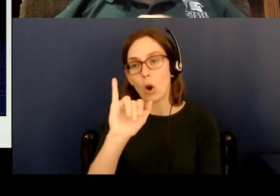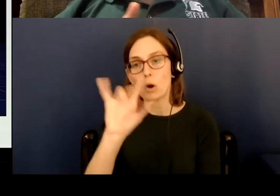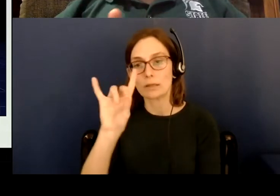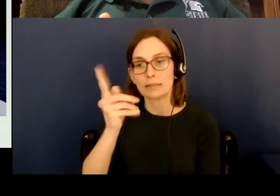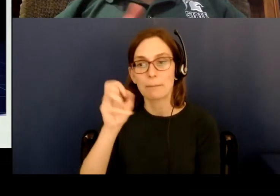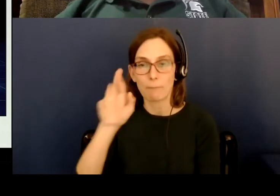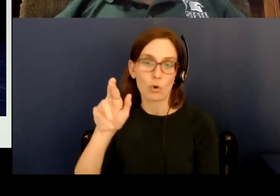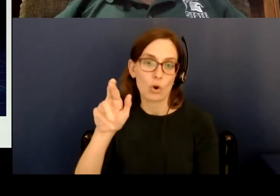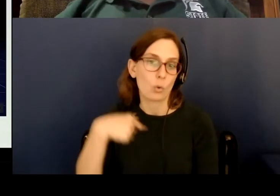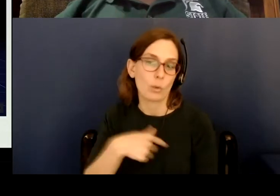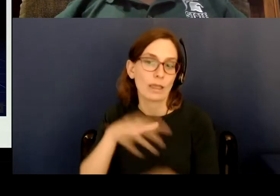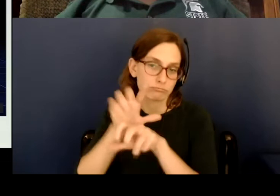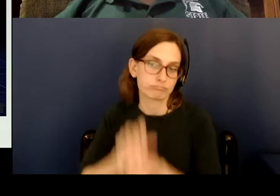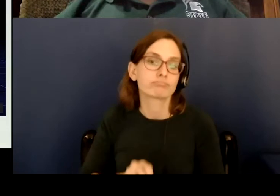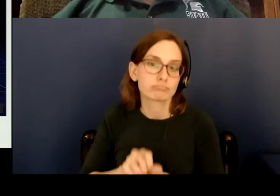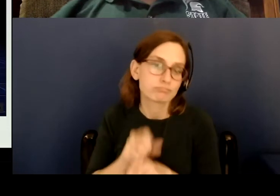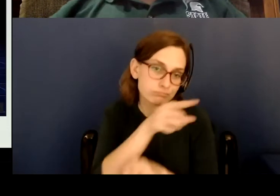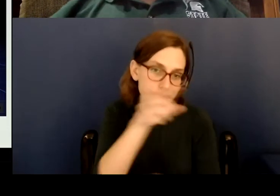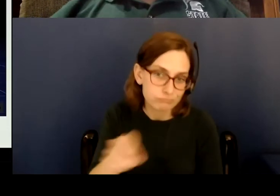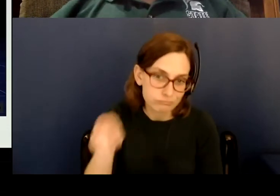what we know as the Big Dipper.